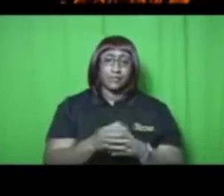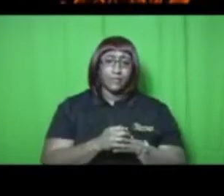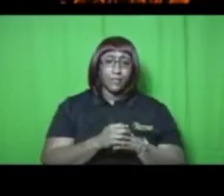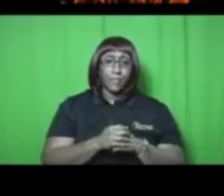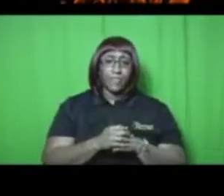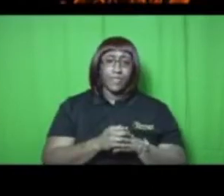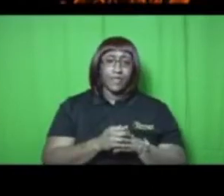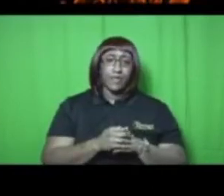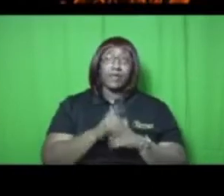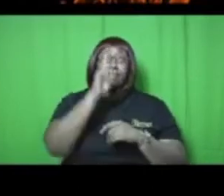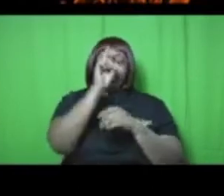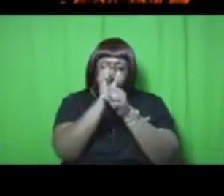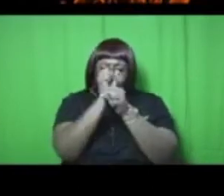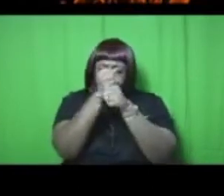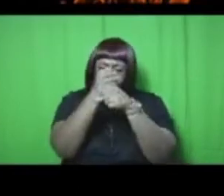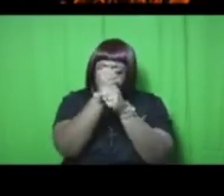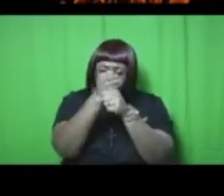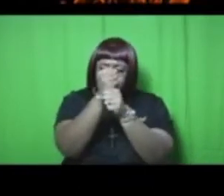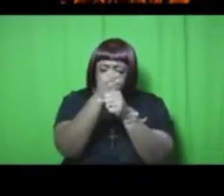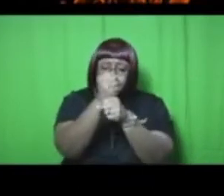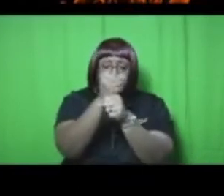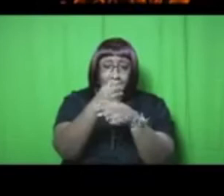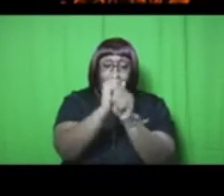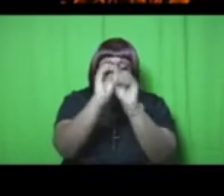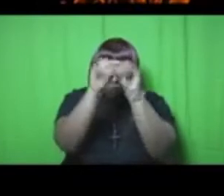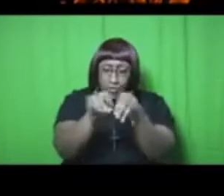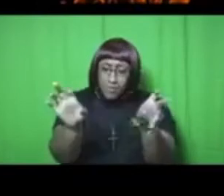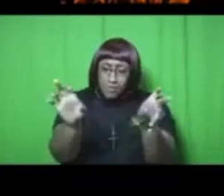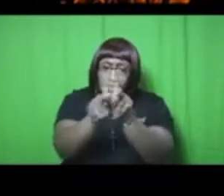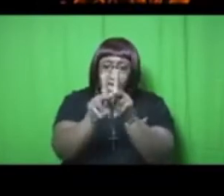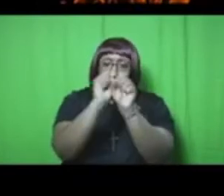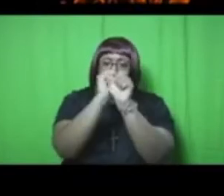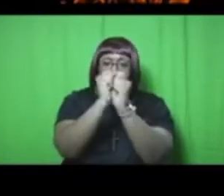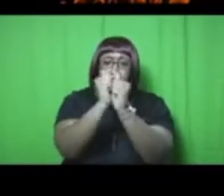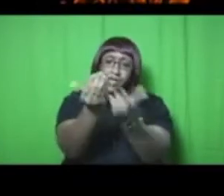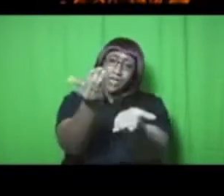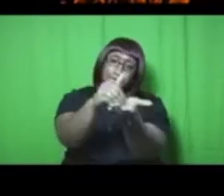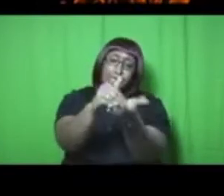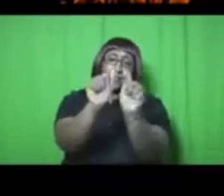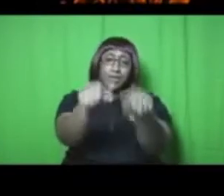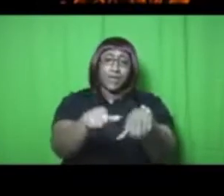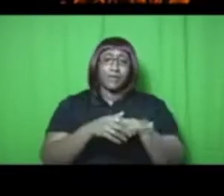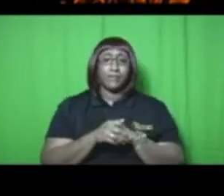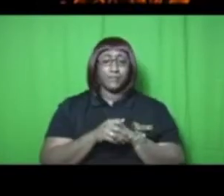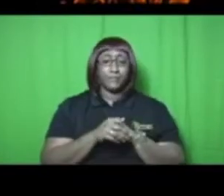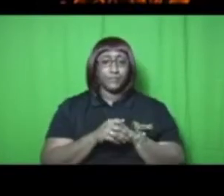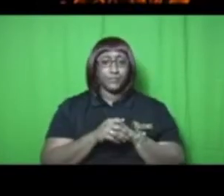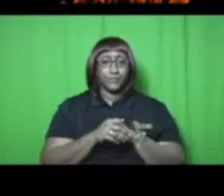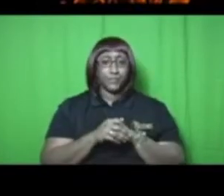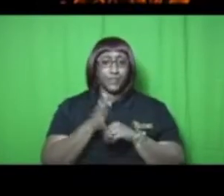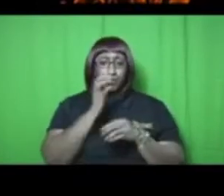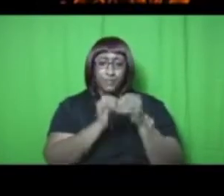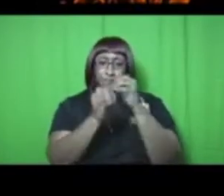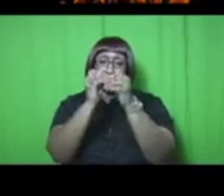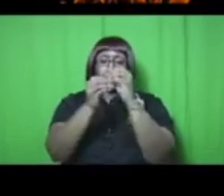And I'm the potter. And I can put it back together again. And when I put you back